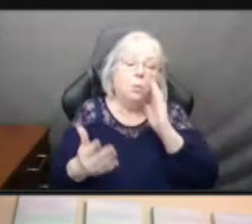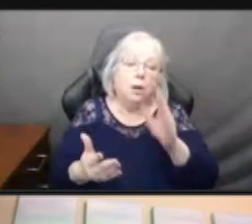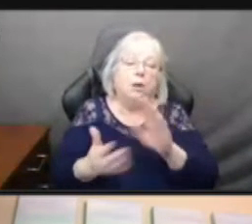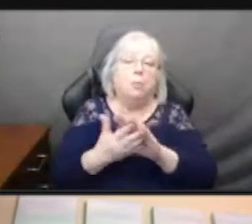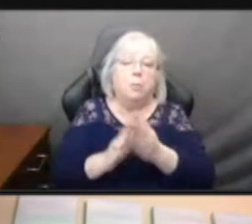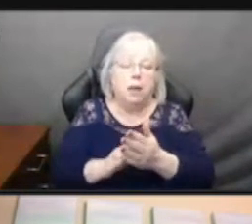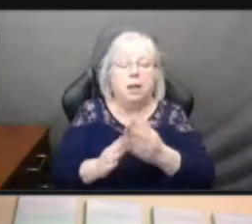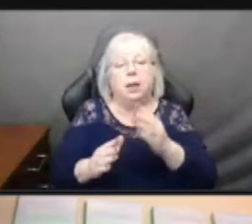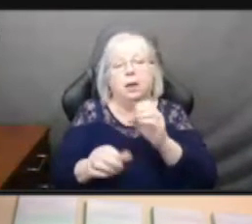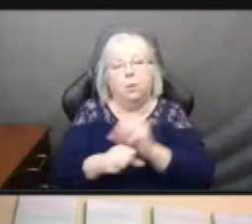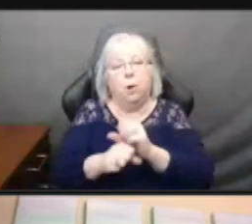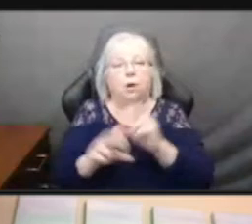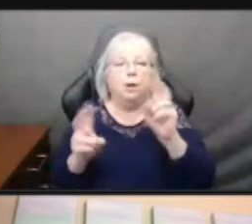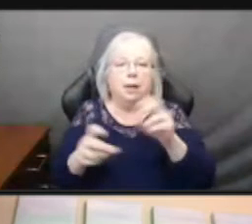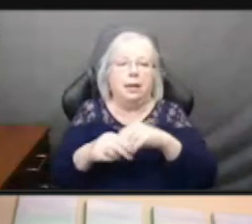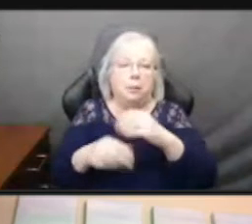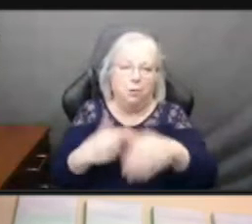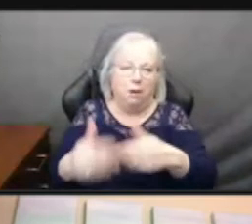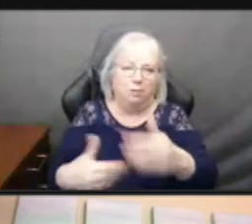progress.